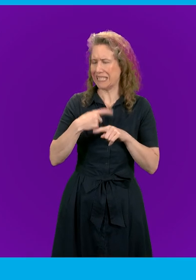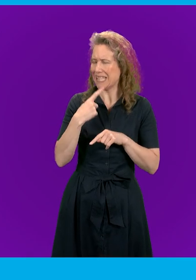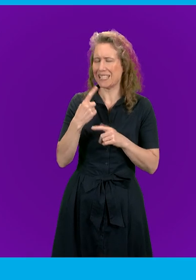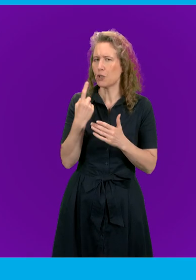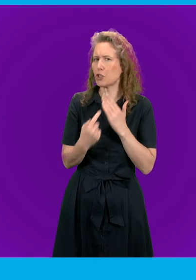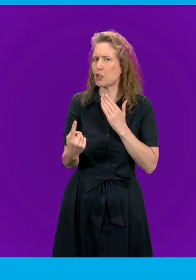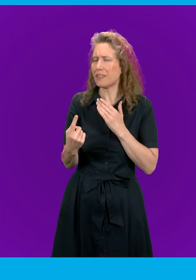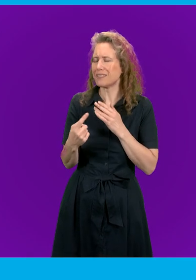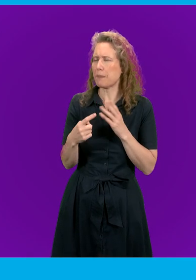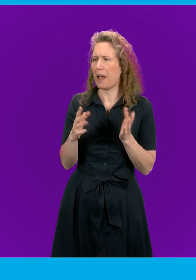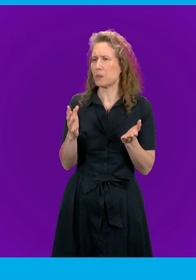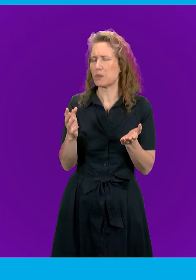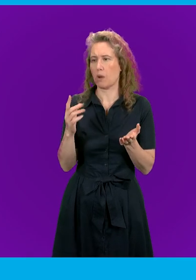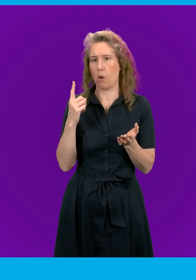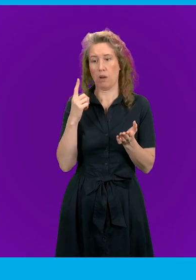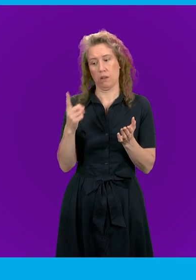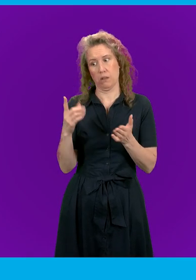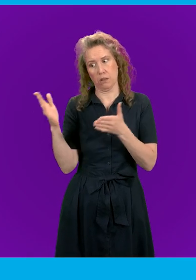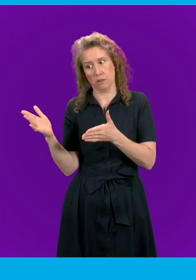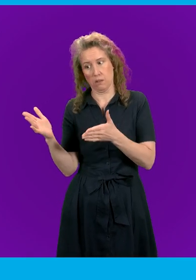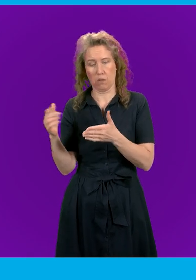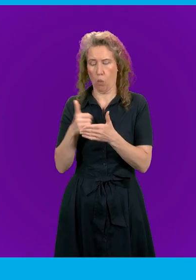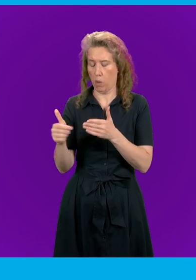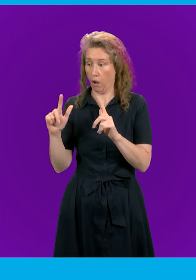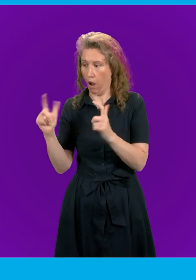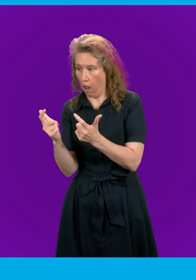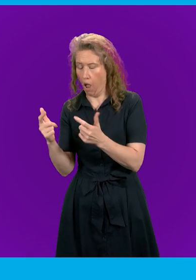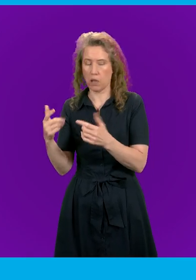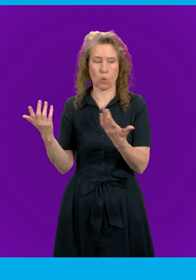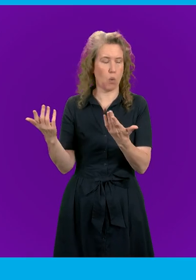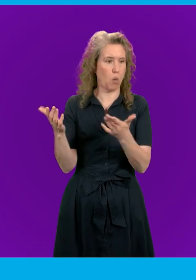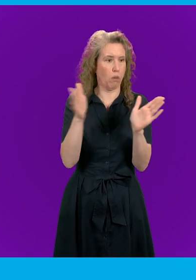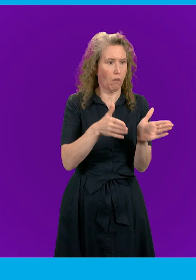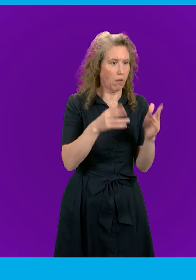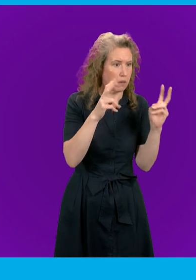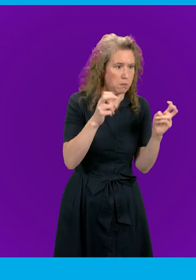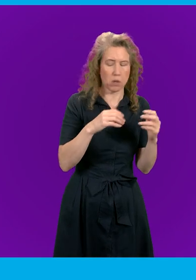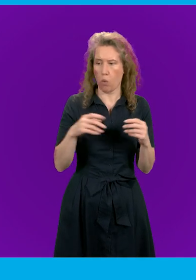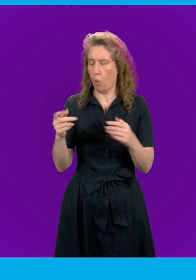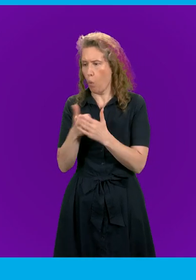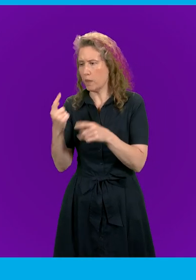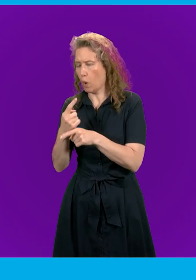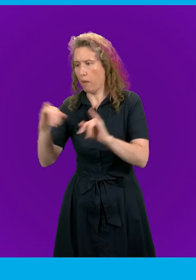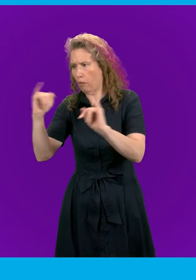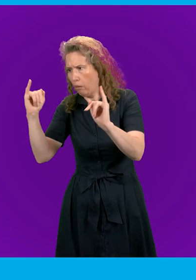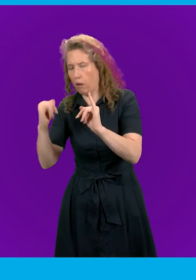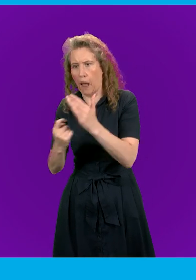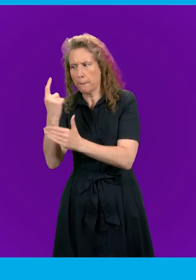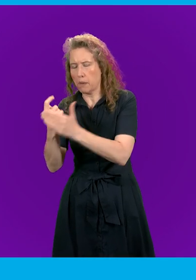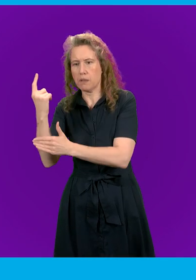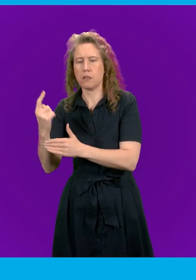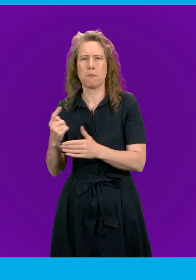just the kind of, you know, one side of the spectrum to the other in terms of the most kind of dramatic incidents, but how do we create